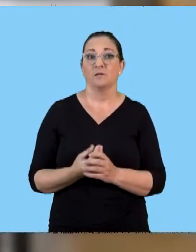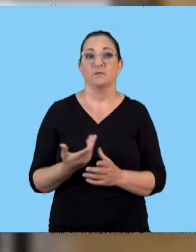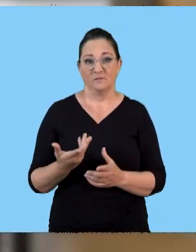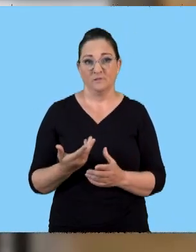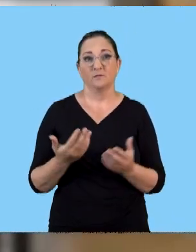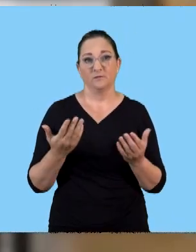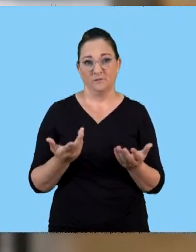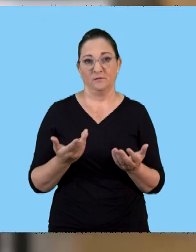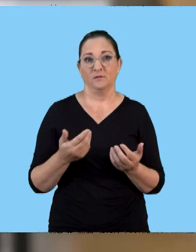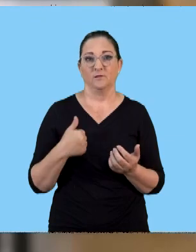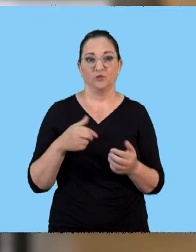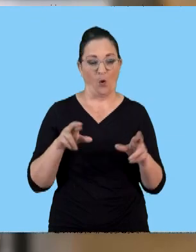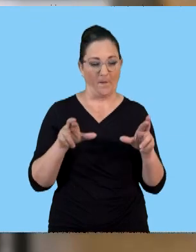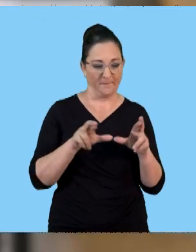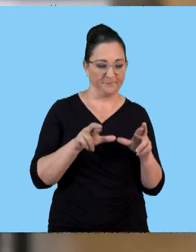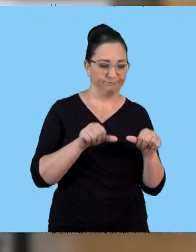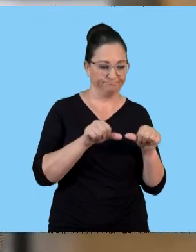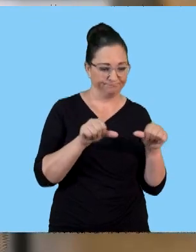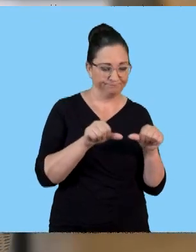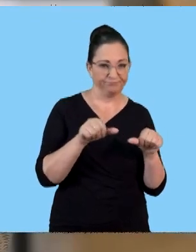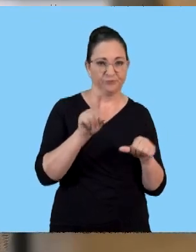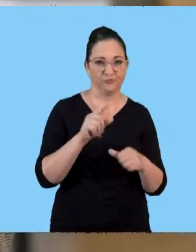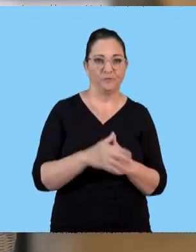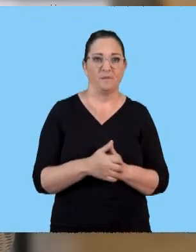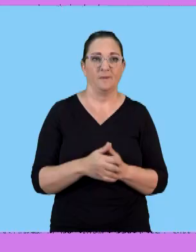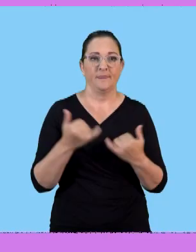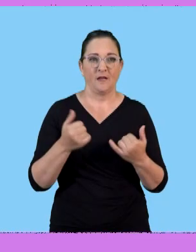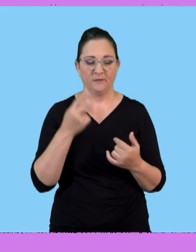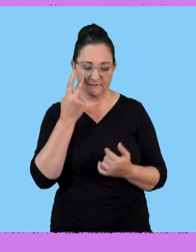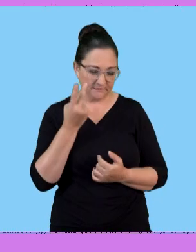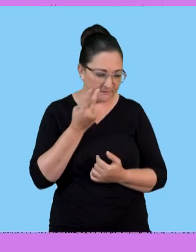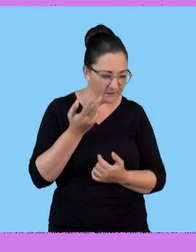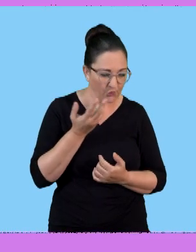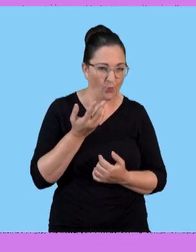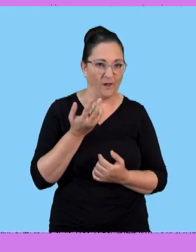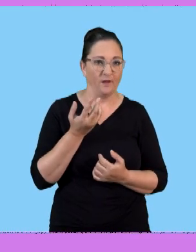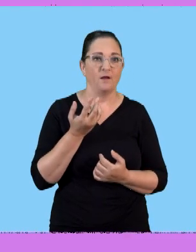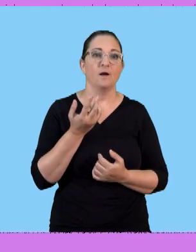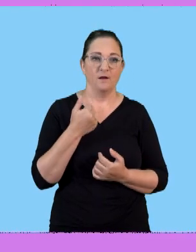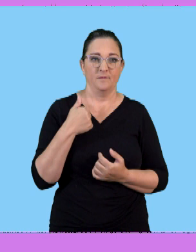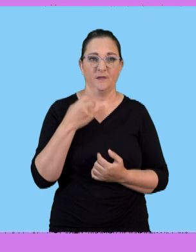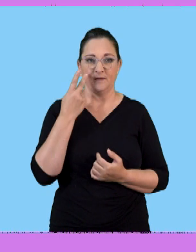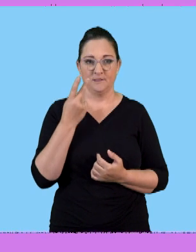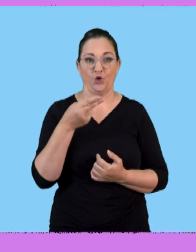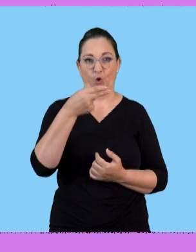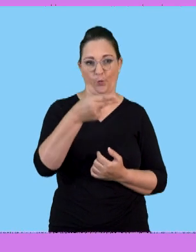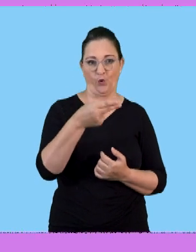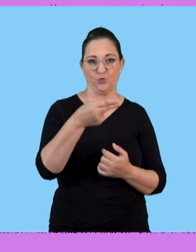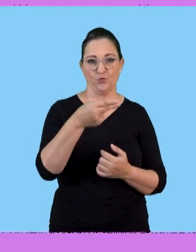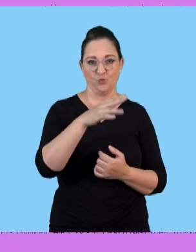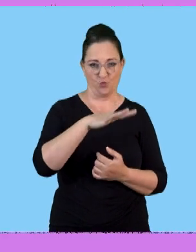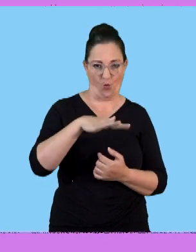probably, we'll expect of you to measure. All right, so let's find the two places here. So here I can see